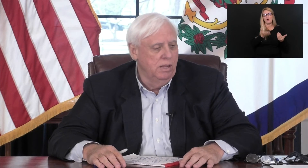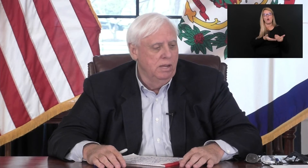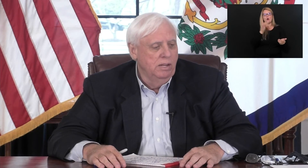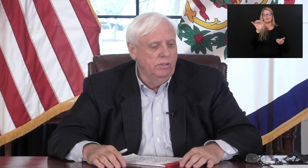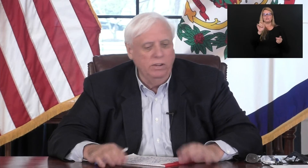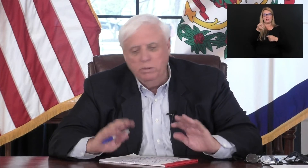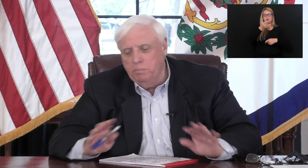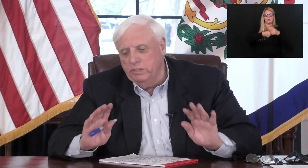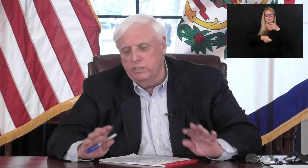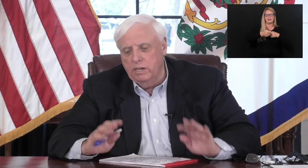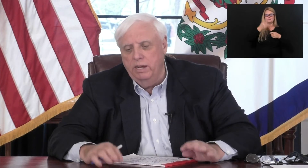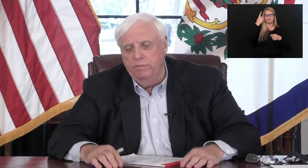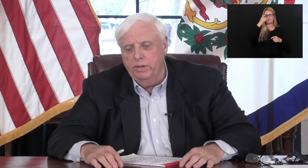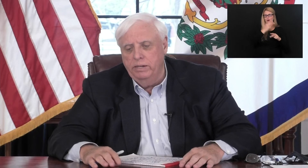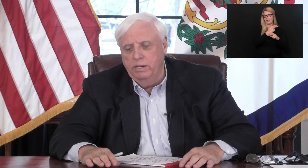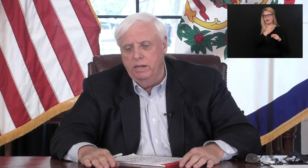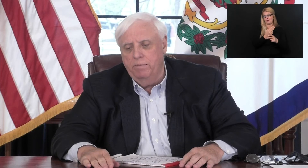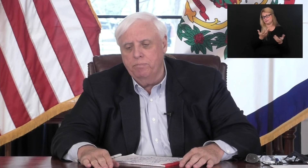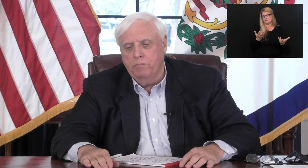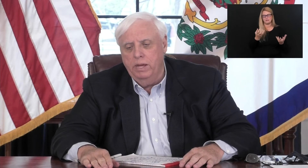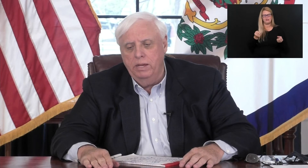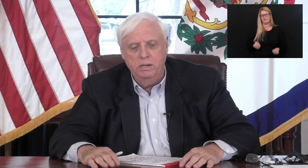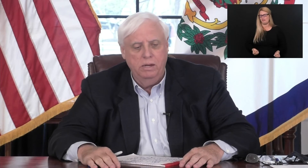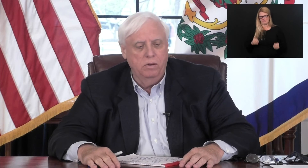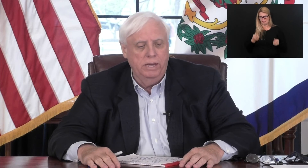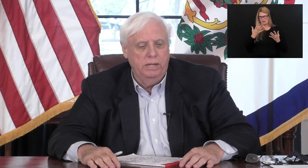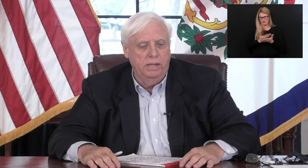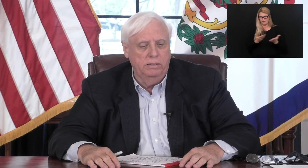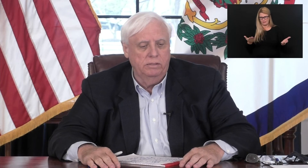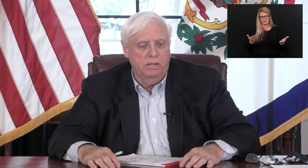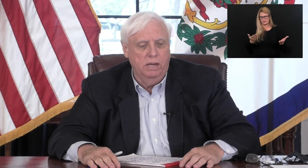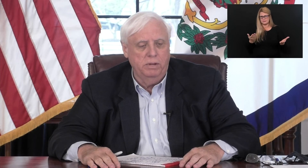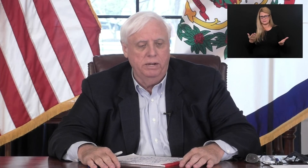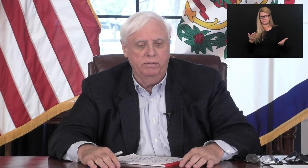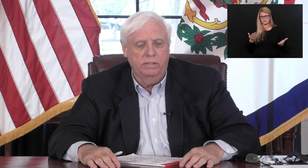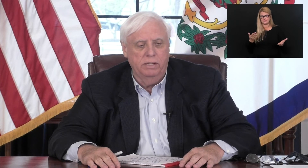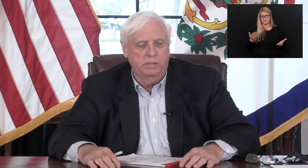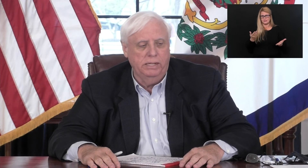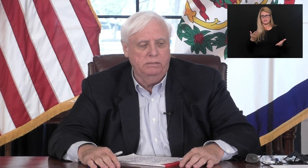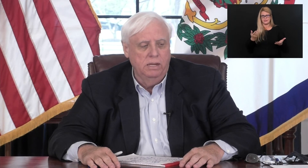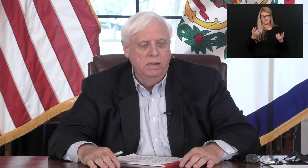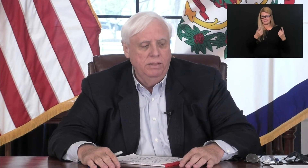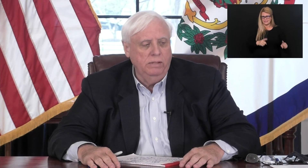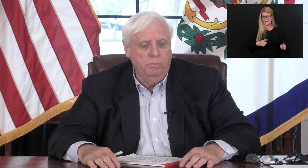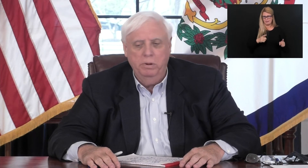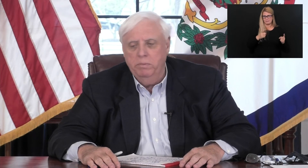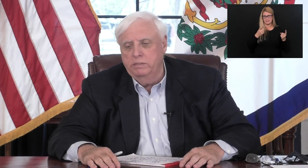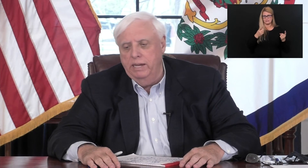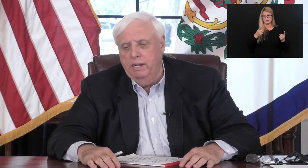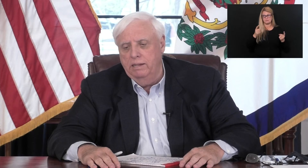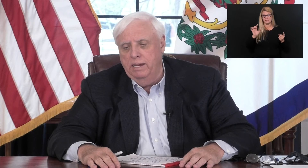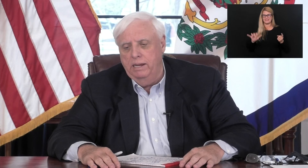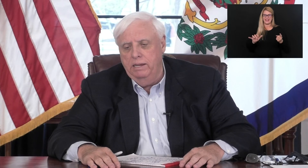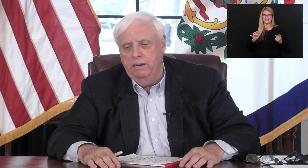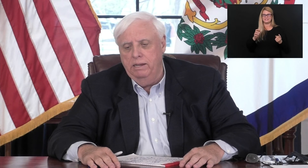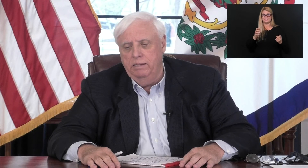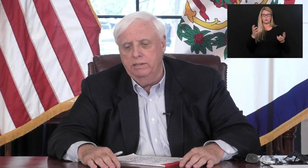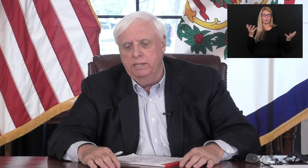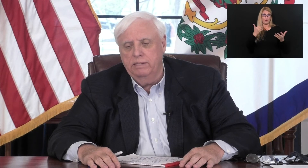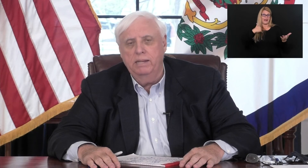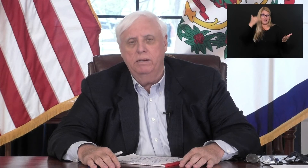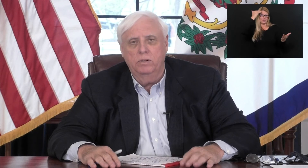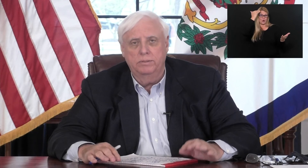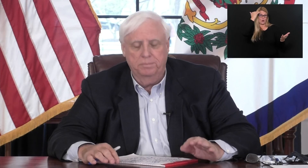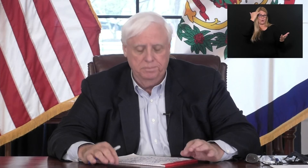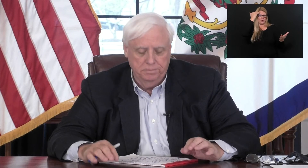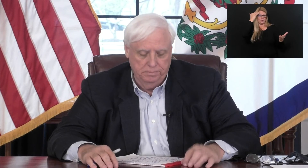So there's a bunch of stuff and you know, and that's coming and everything, but that's pretty much the outline as